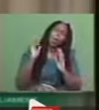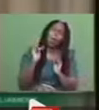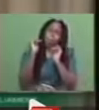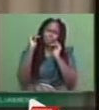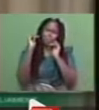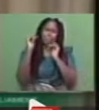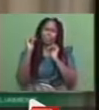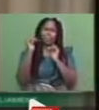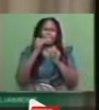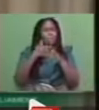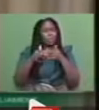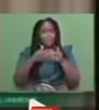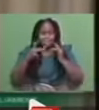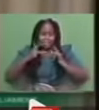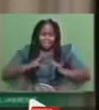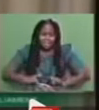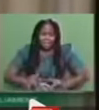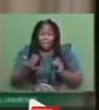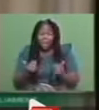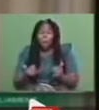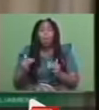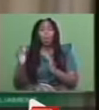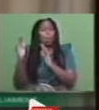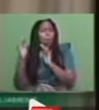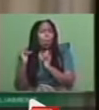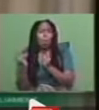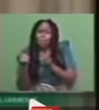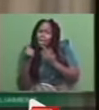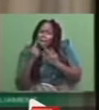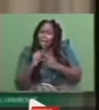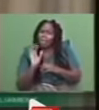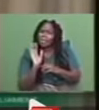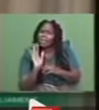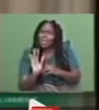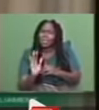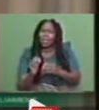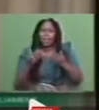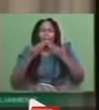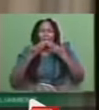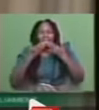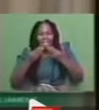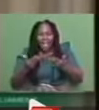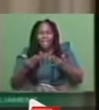say, may God continue to bless our great nation. And I thank you very much, Madam Speaker.